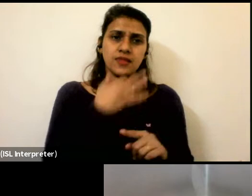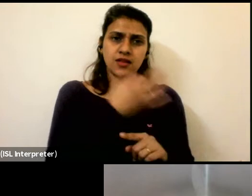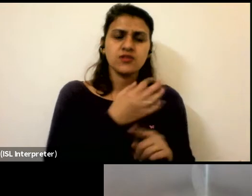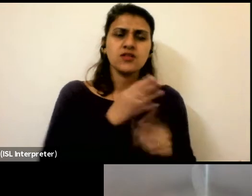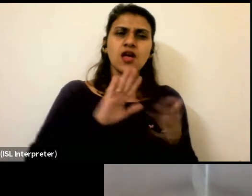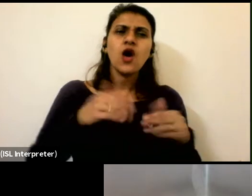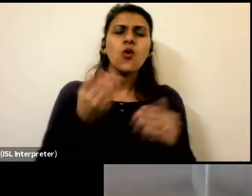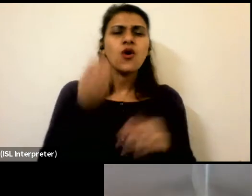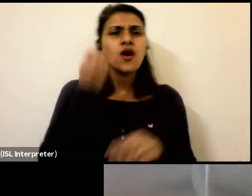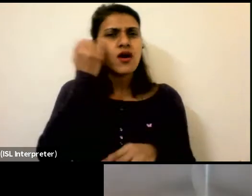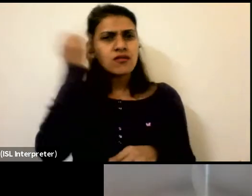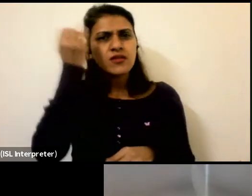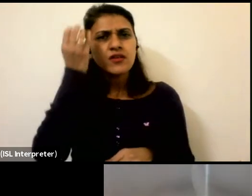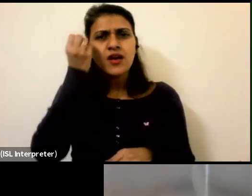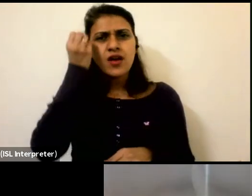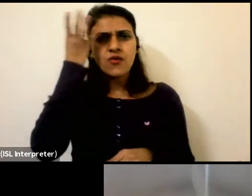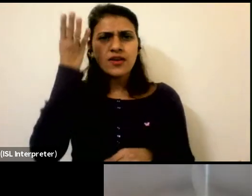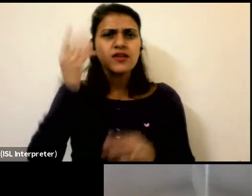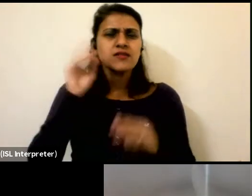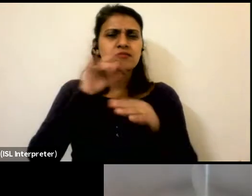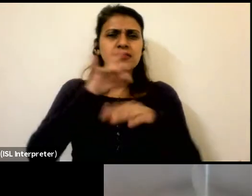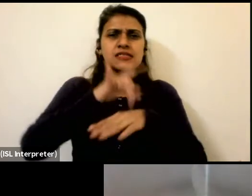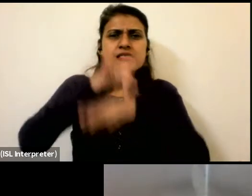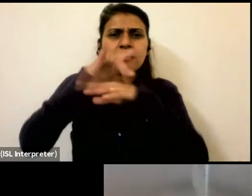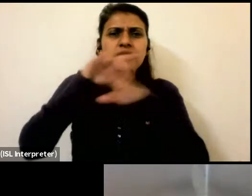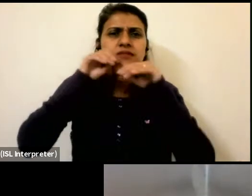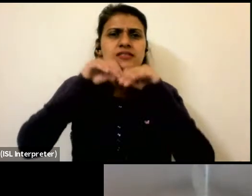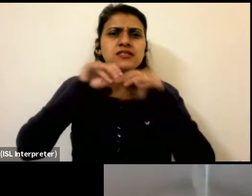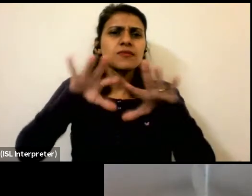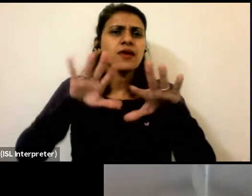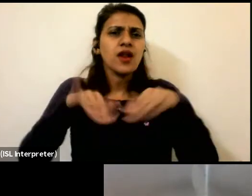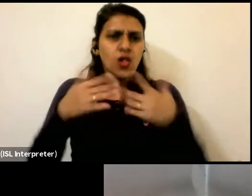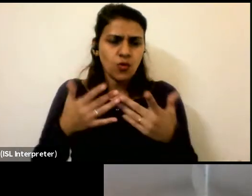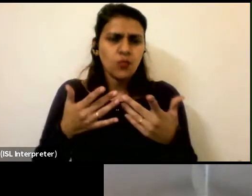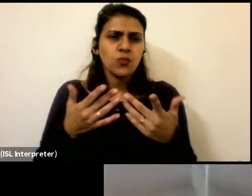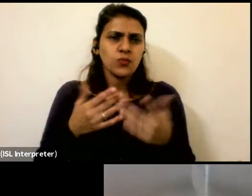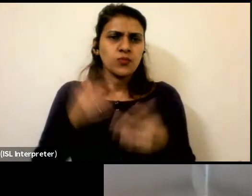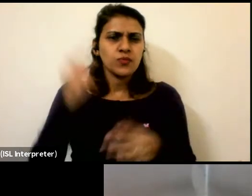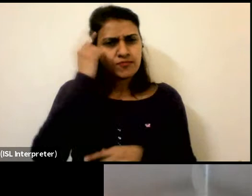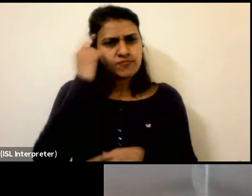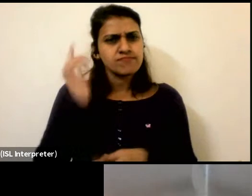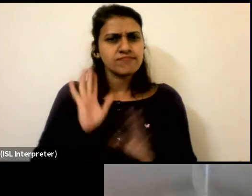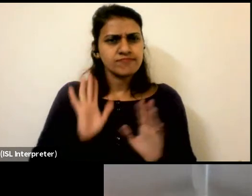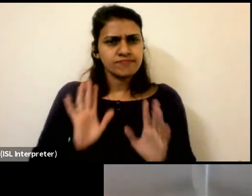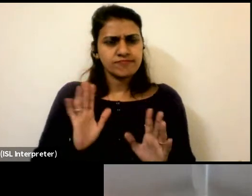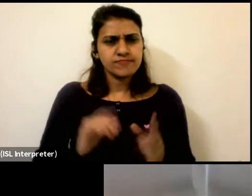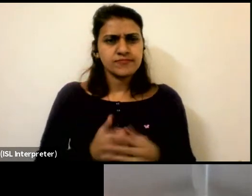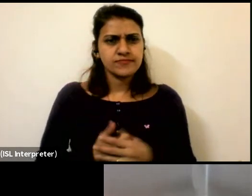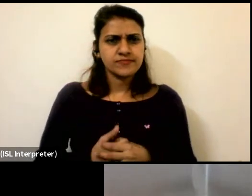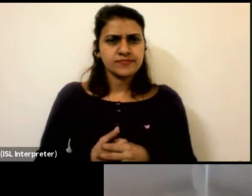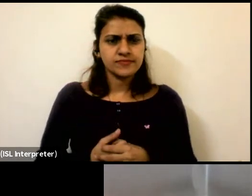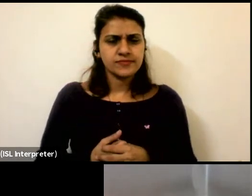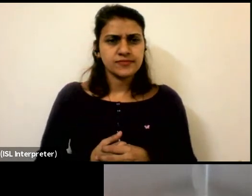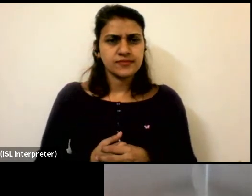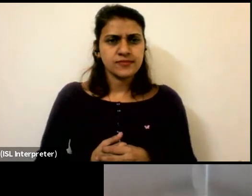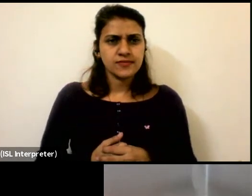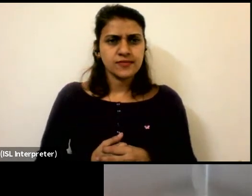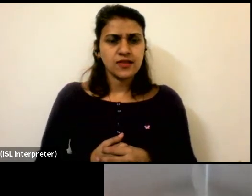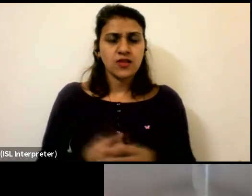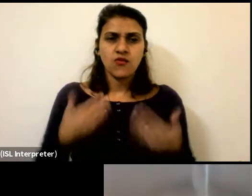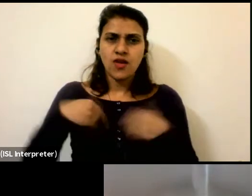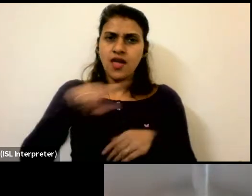create awareness, that sensitivity that you spoke about. But, all of them tell me, we have